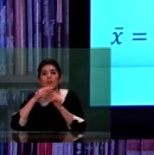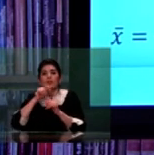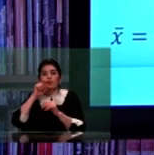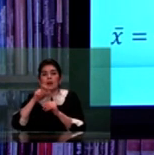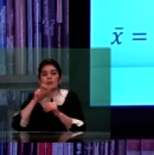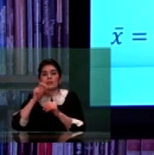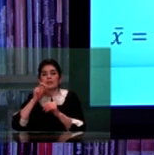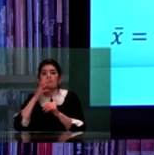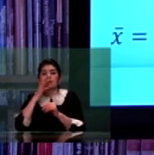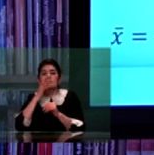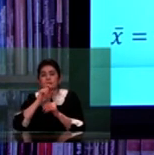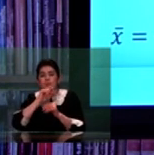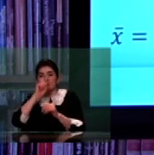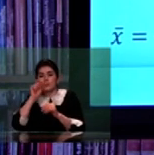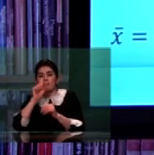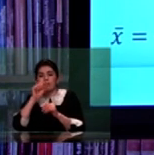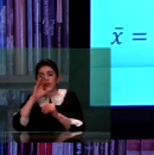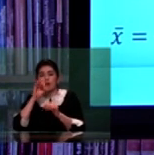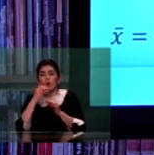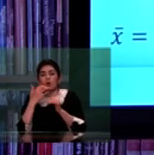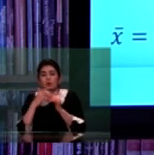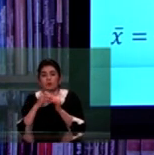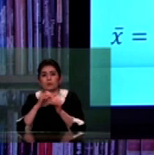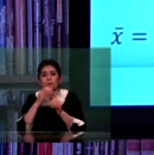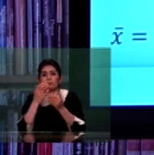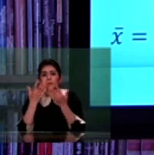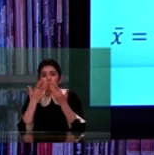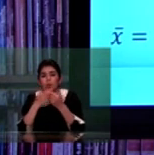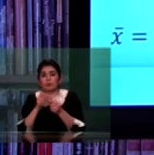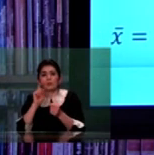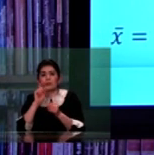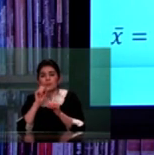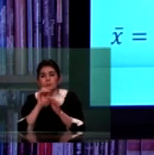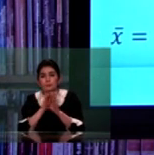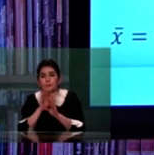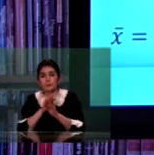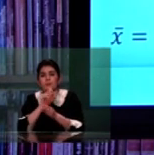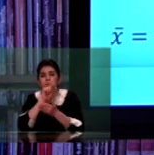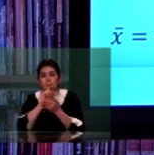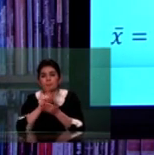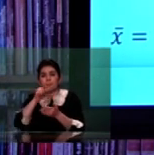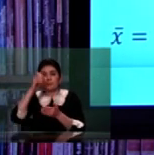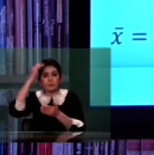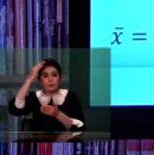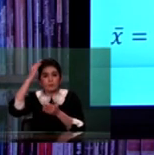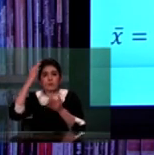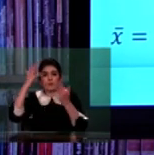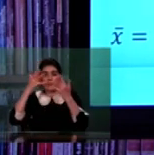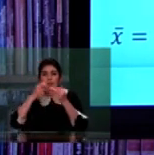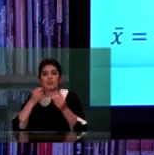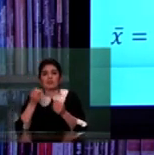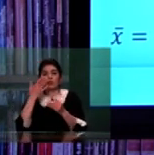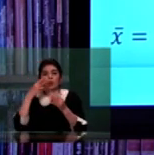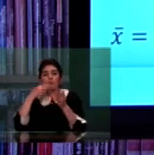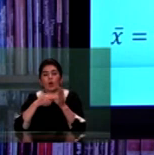shu asrlardagi barcha odamlarning o'rtachasini hisoblash uchun nima qildik? Albatta, ularning bo'ylarini hisoblab, nechiga